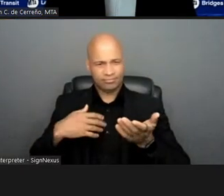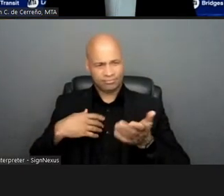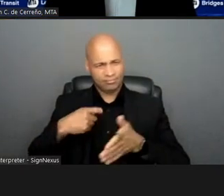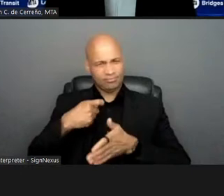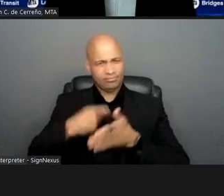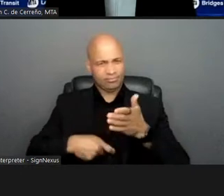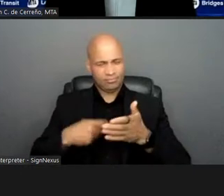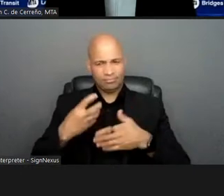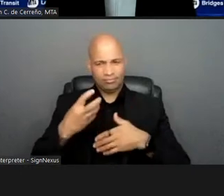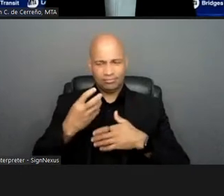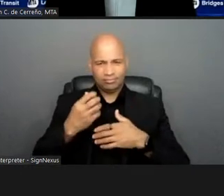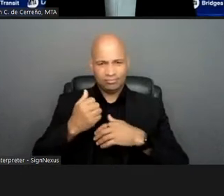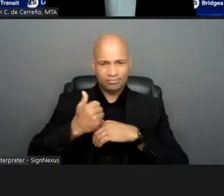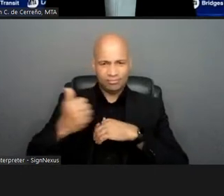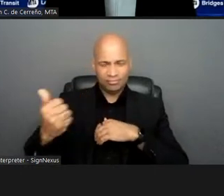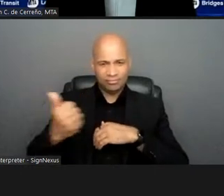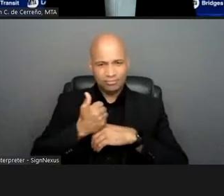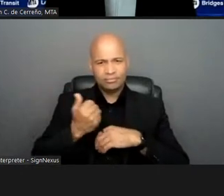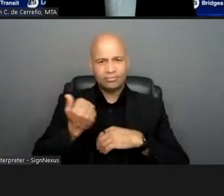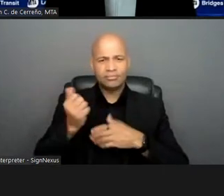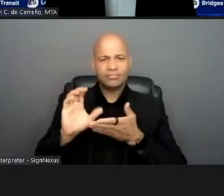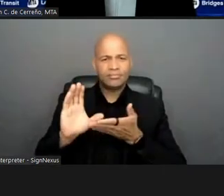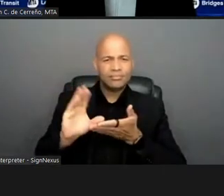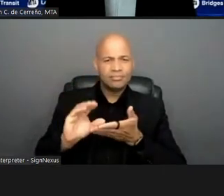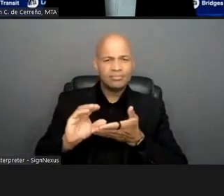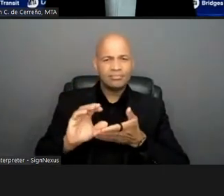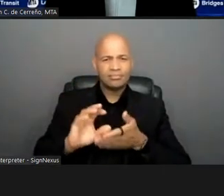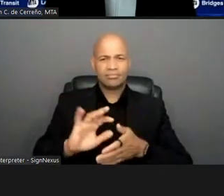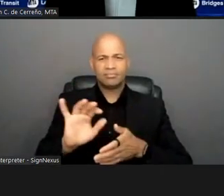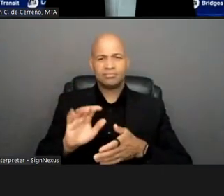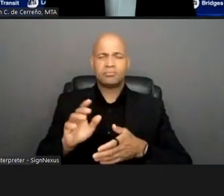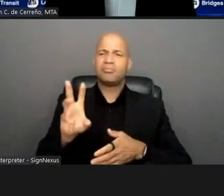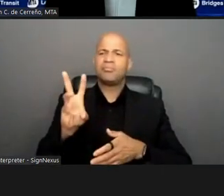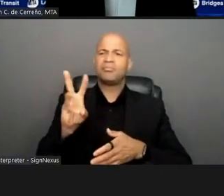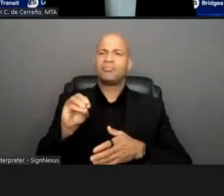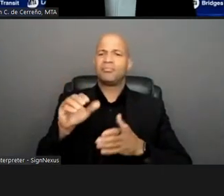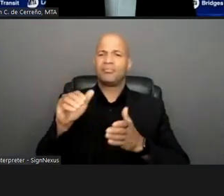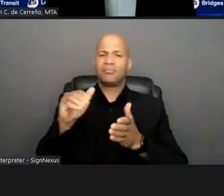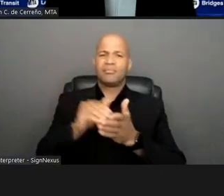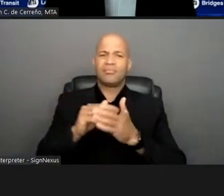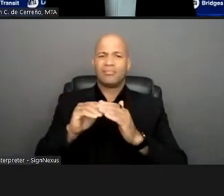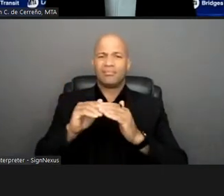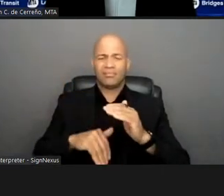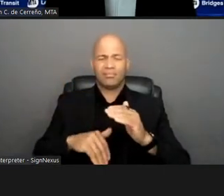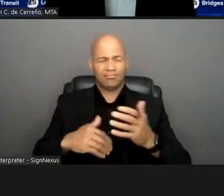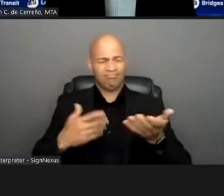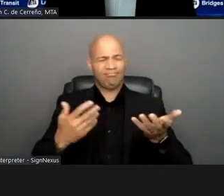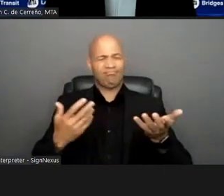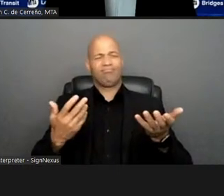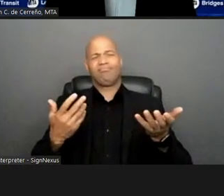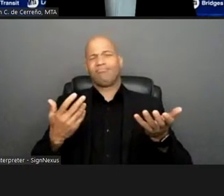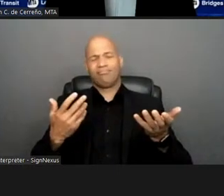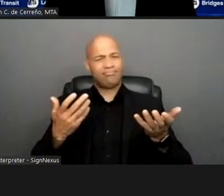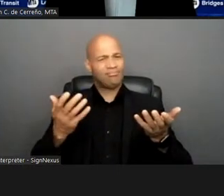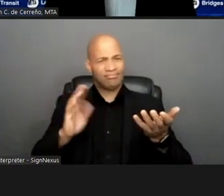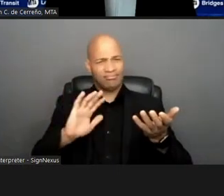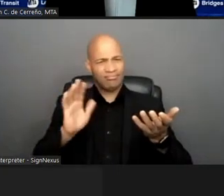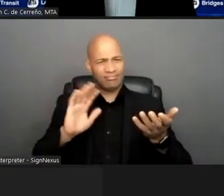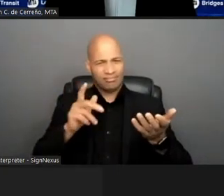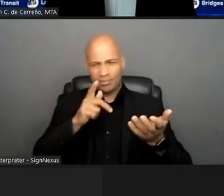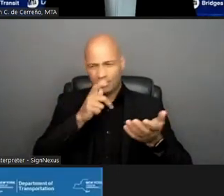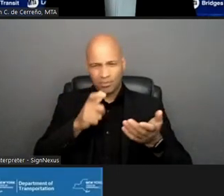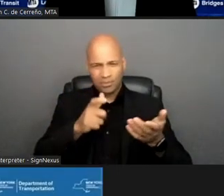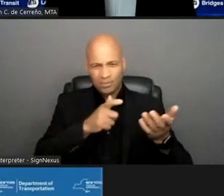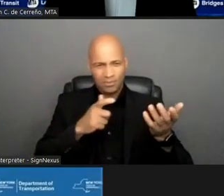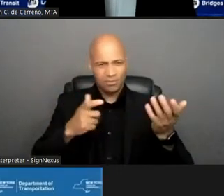not a discount and not for Discount people make under sixty thousand dollars which is a fraction of a percentage to us make sixty thousand dollars a year